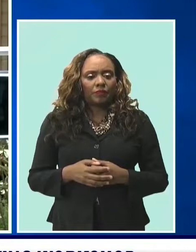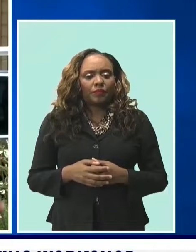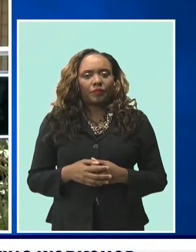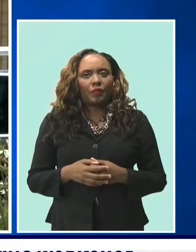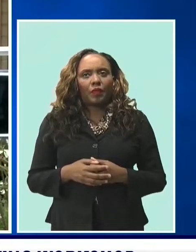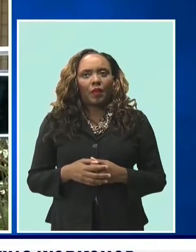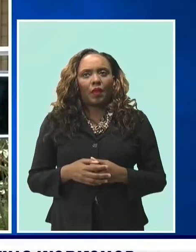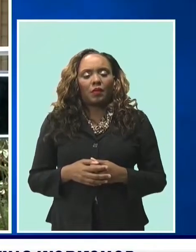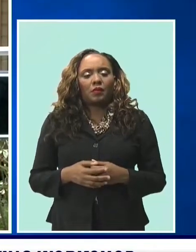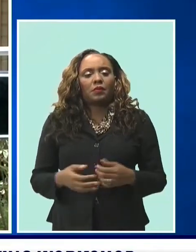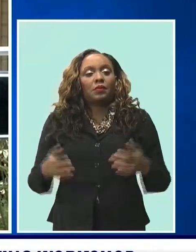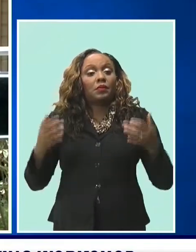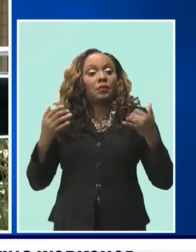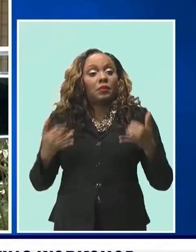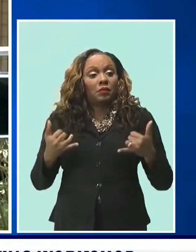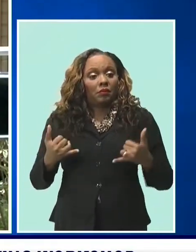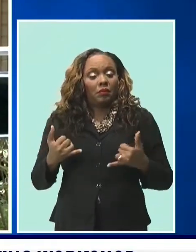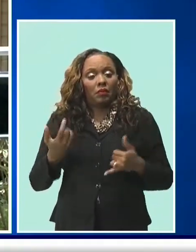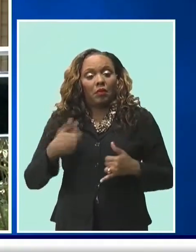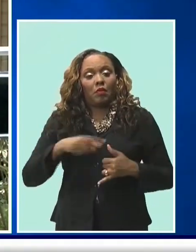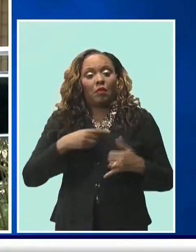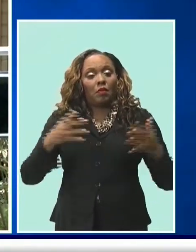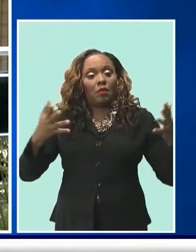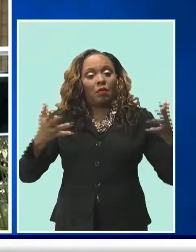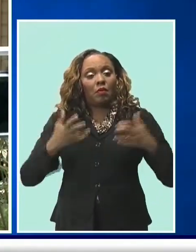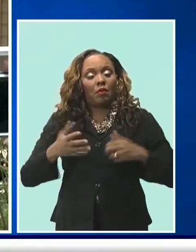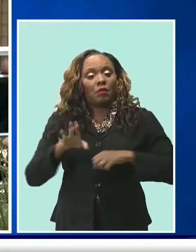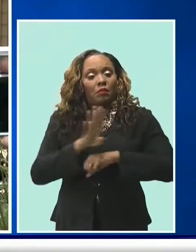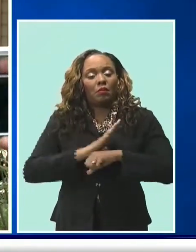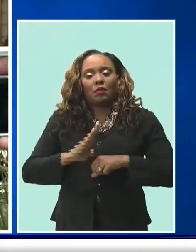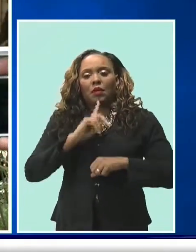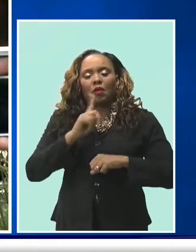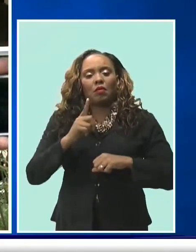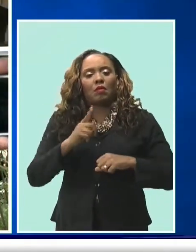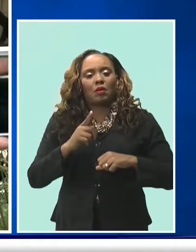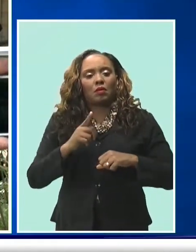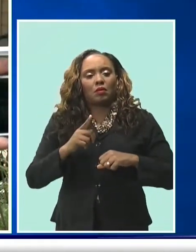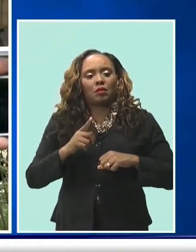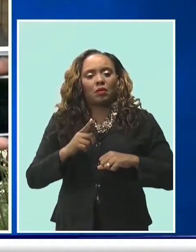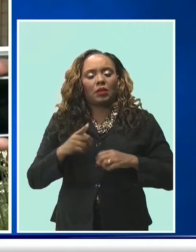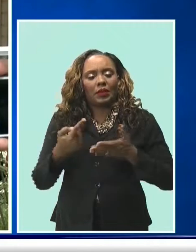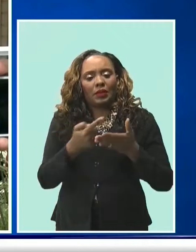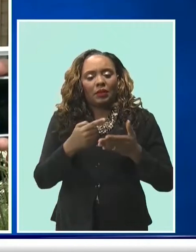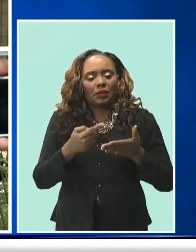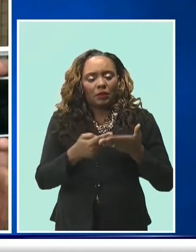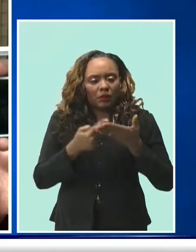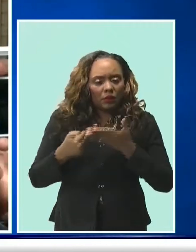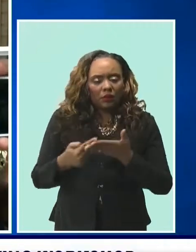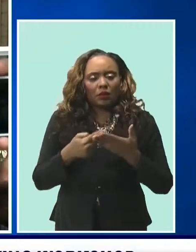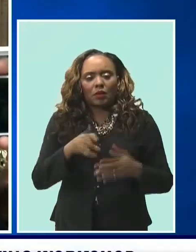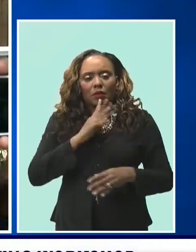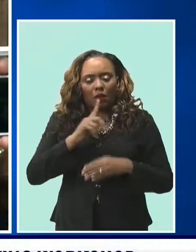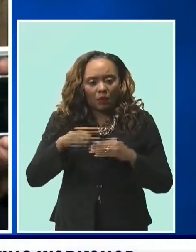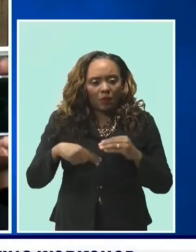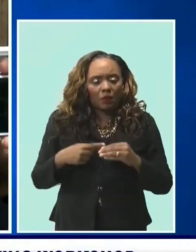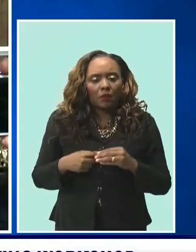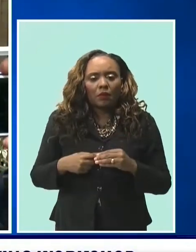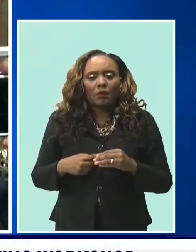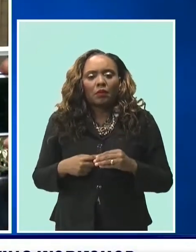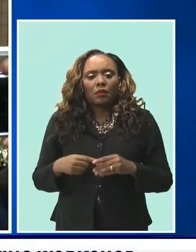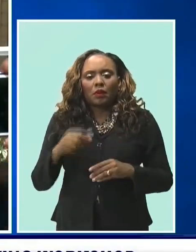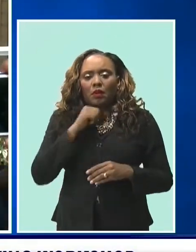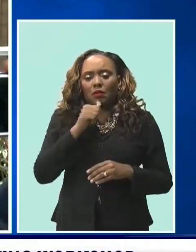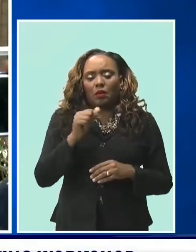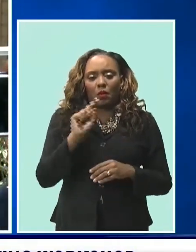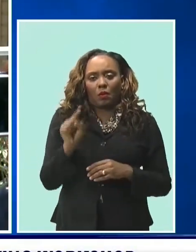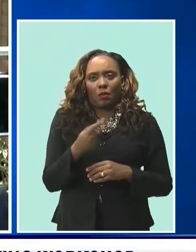today is a national initiative. It's an issue that we're going to have to address holistically, not only in terms of the